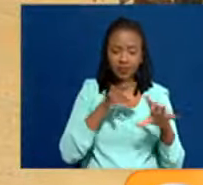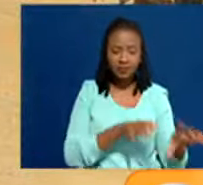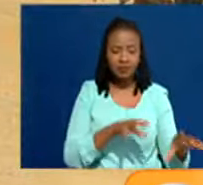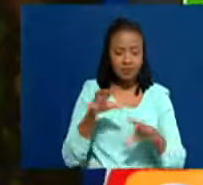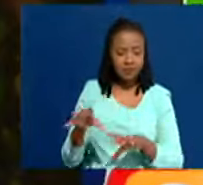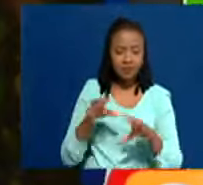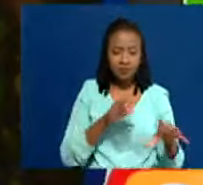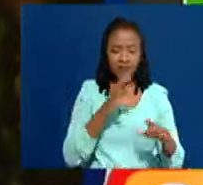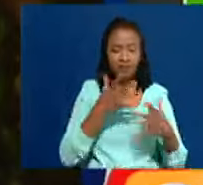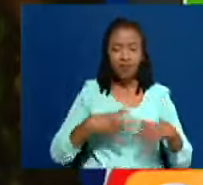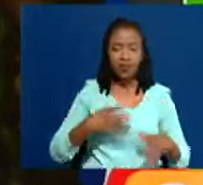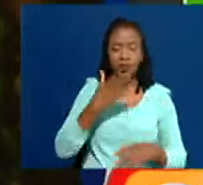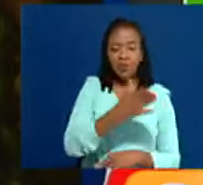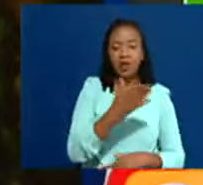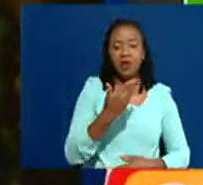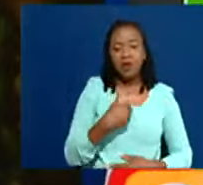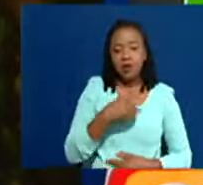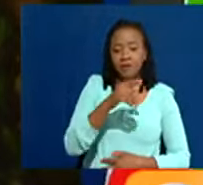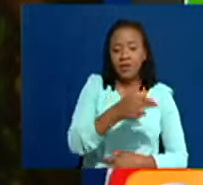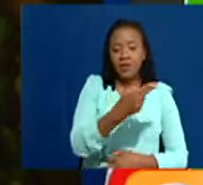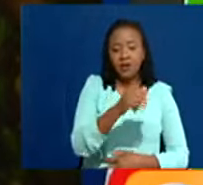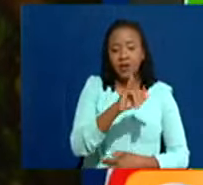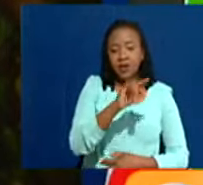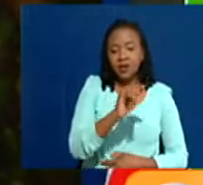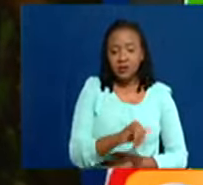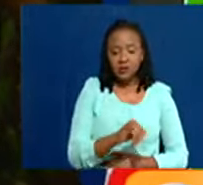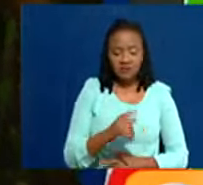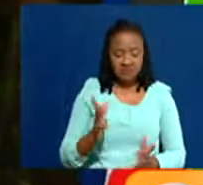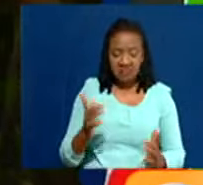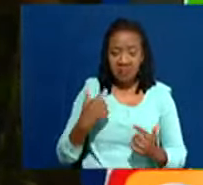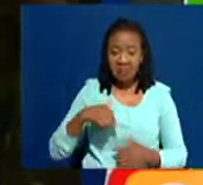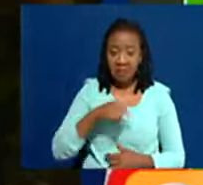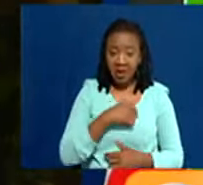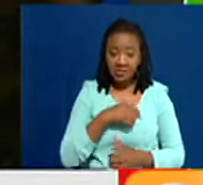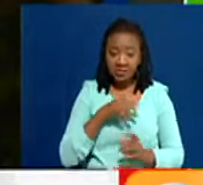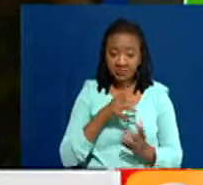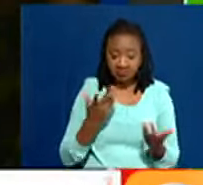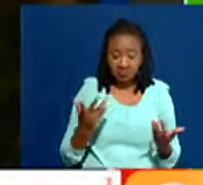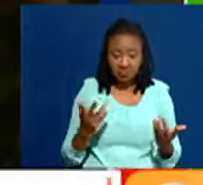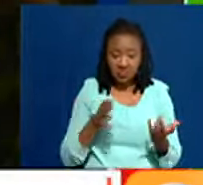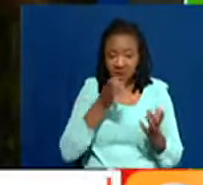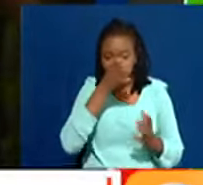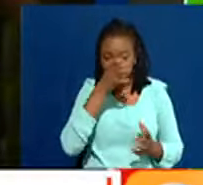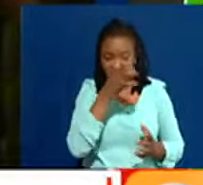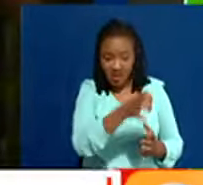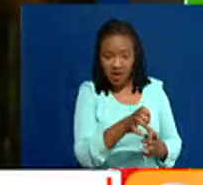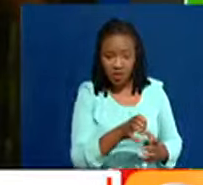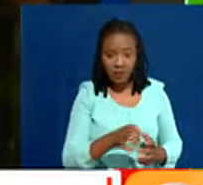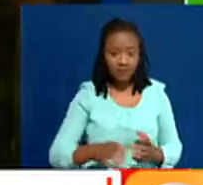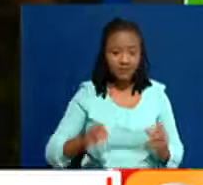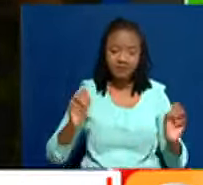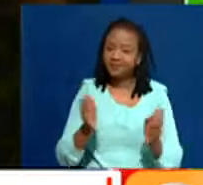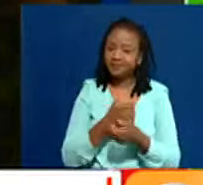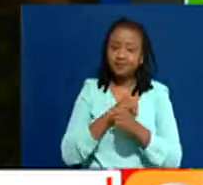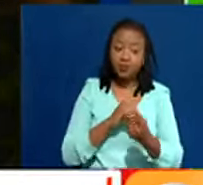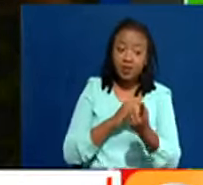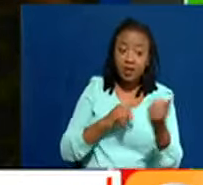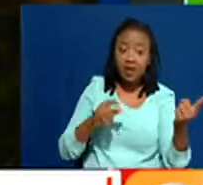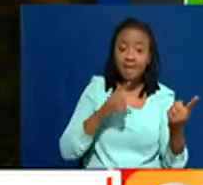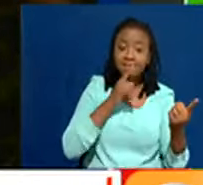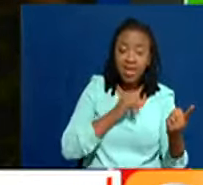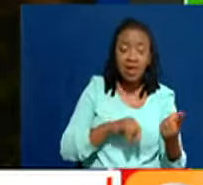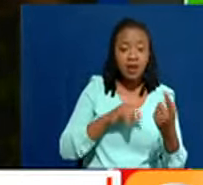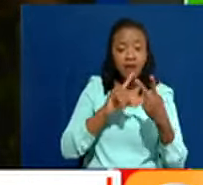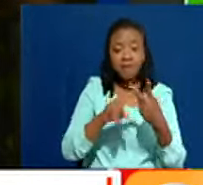Haiti. We cannot walk away from the men, the women, and the